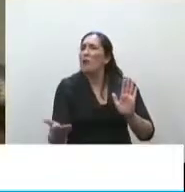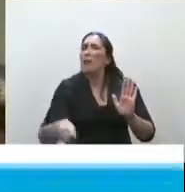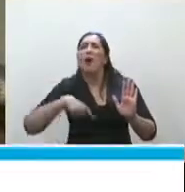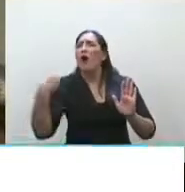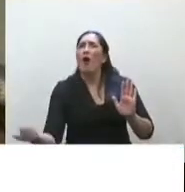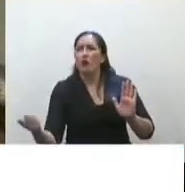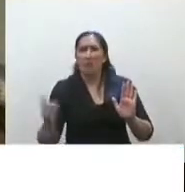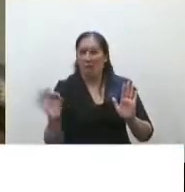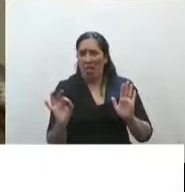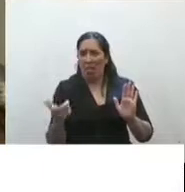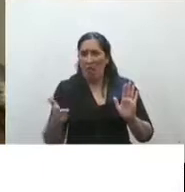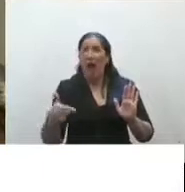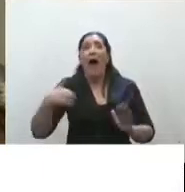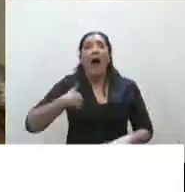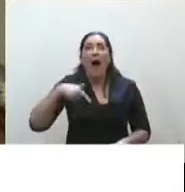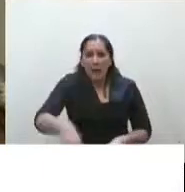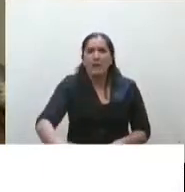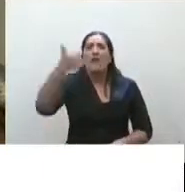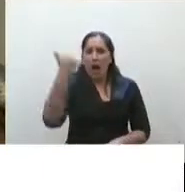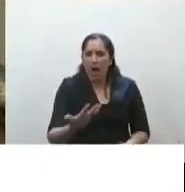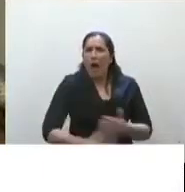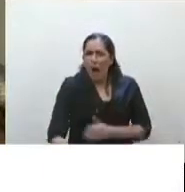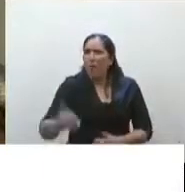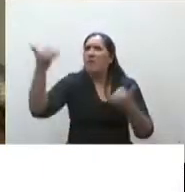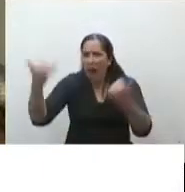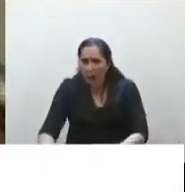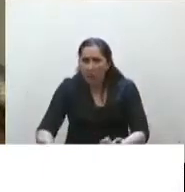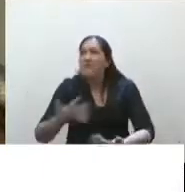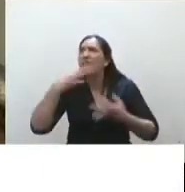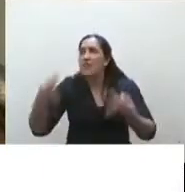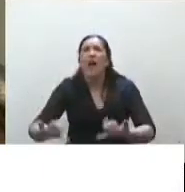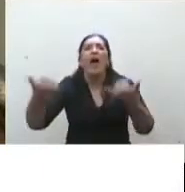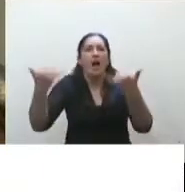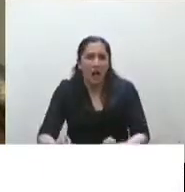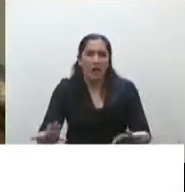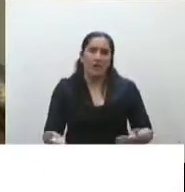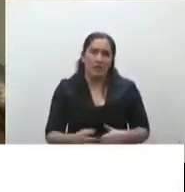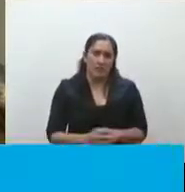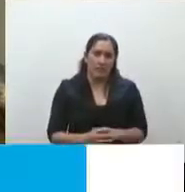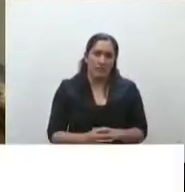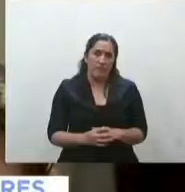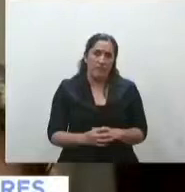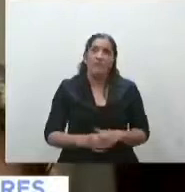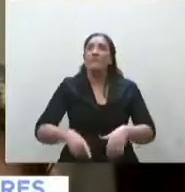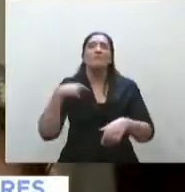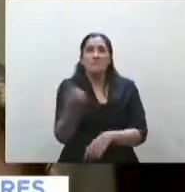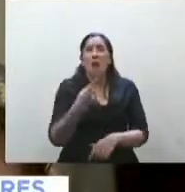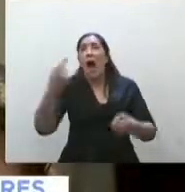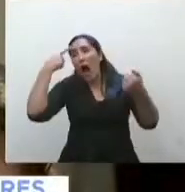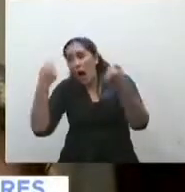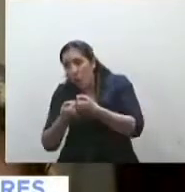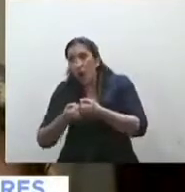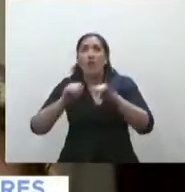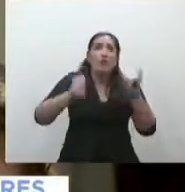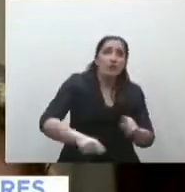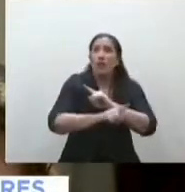not proposing an alternative solution to a problem that exists. Abortion is a reality in Argentina. It happens. Whether we agree